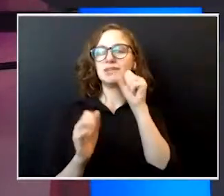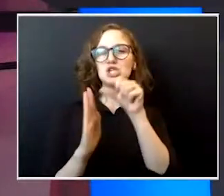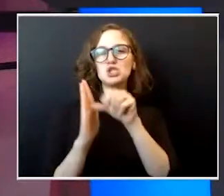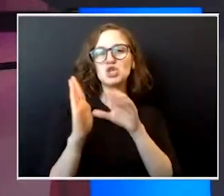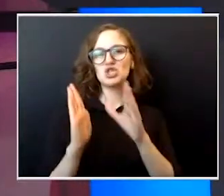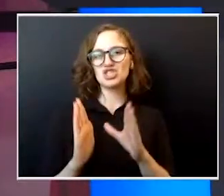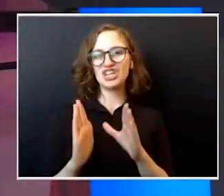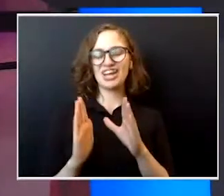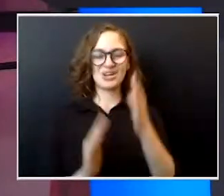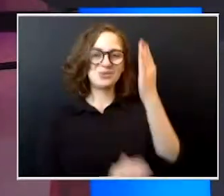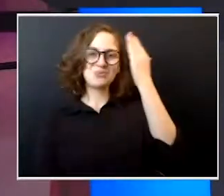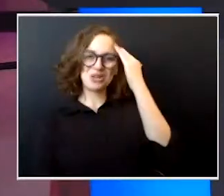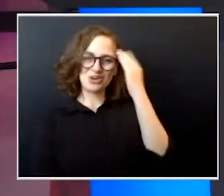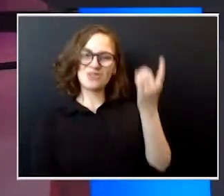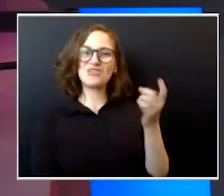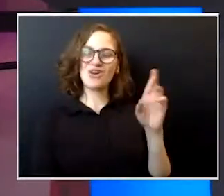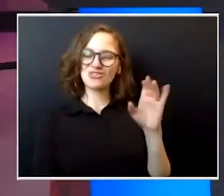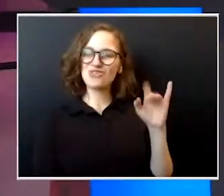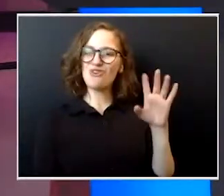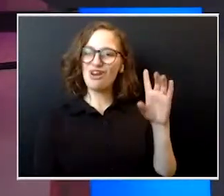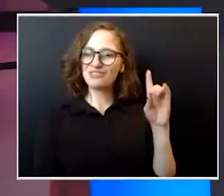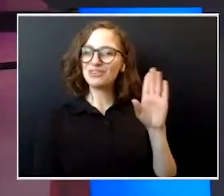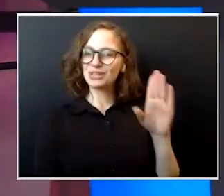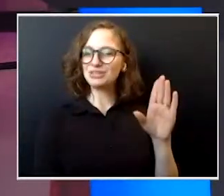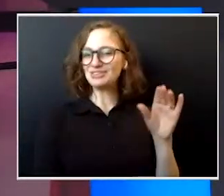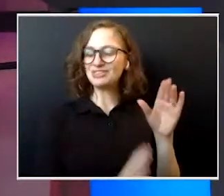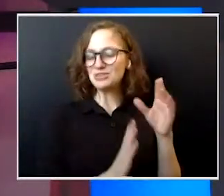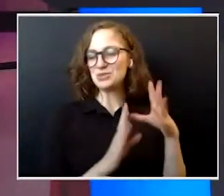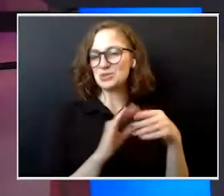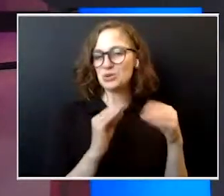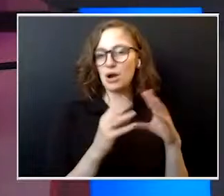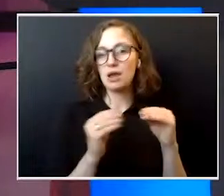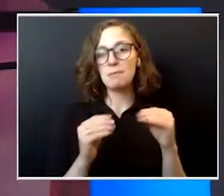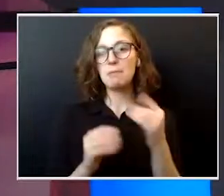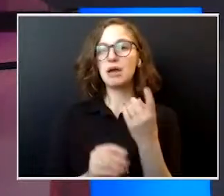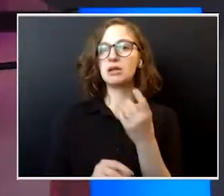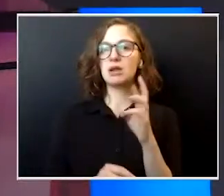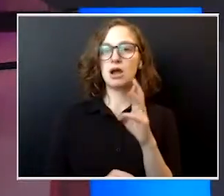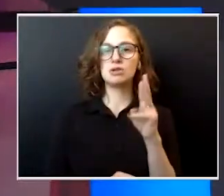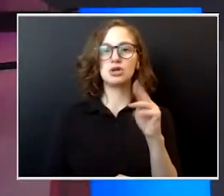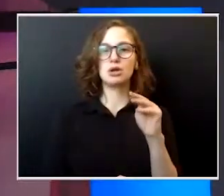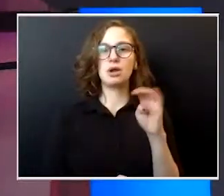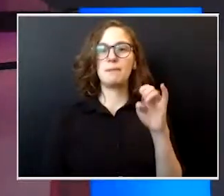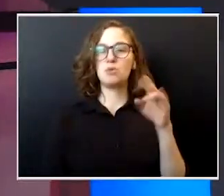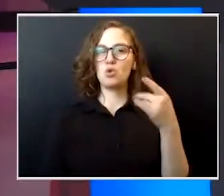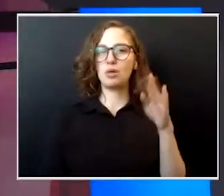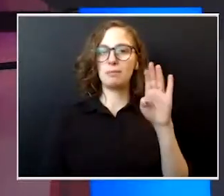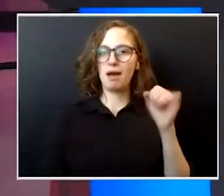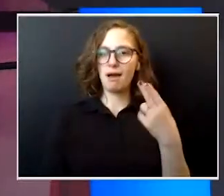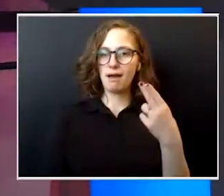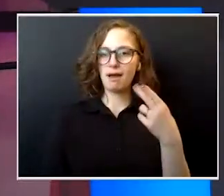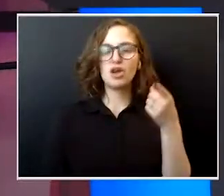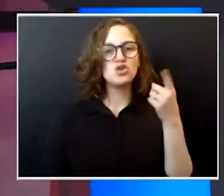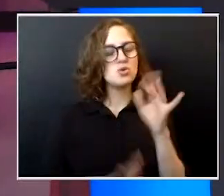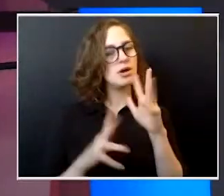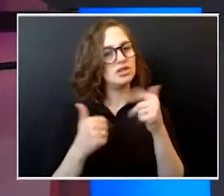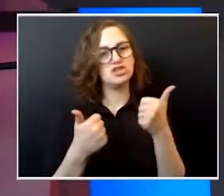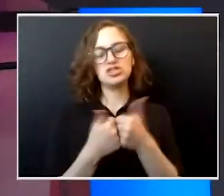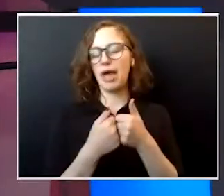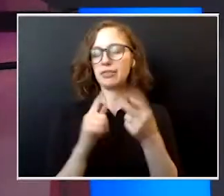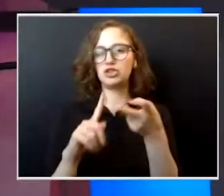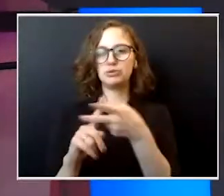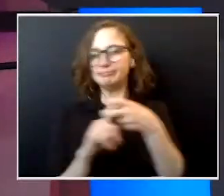him and Tori and their beautiful kids. But Dr. Muehlbach, you're one of our most hard to snag doctors because you're very busy and you're